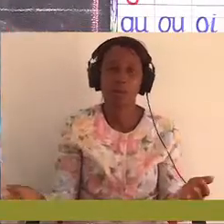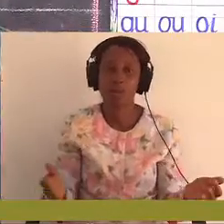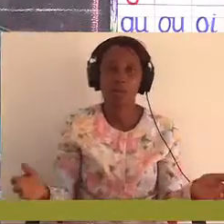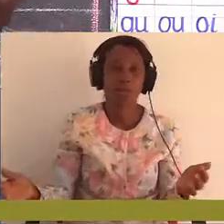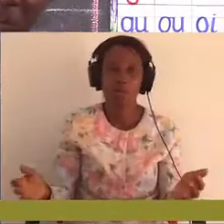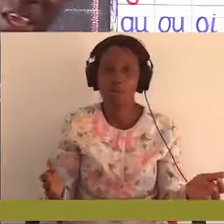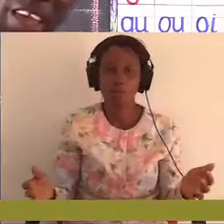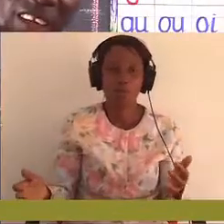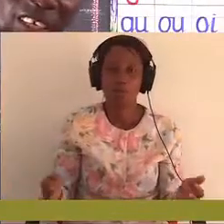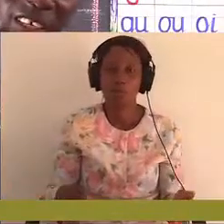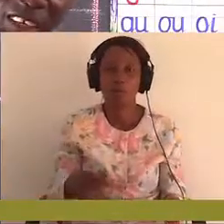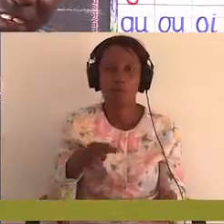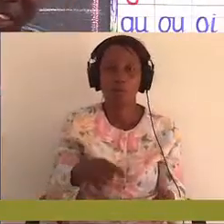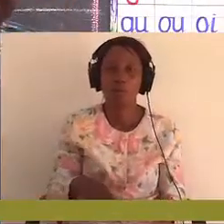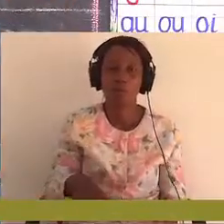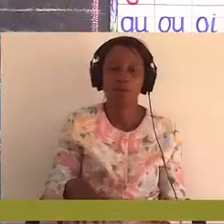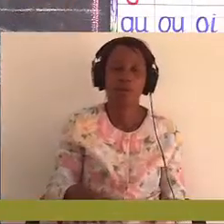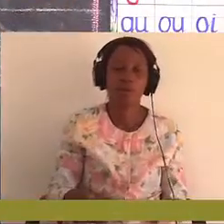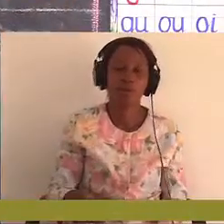What sound does it make?